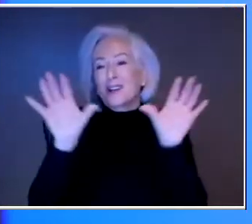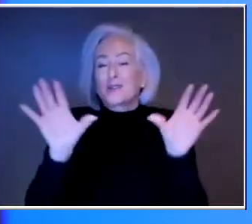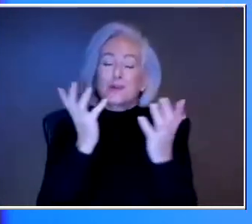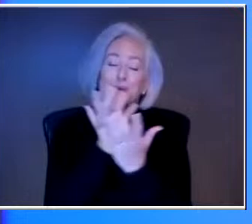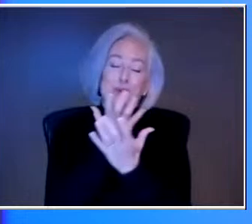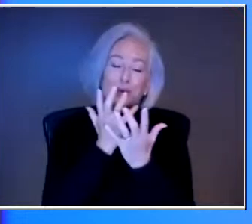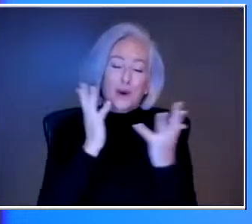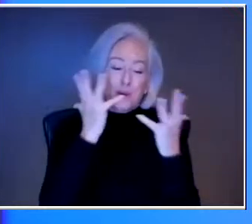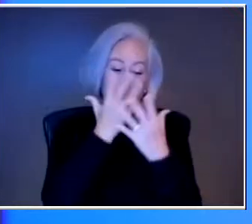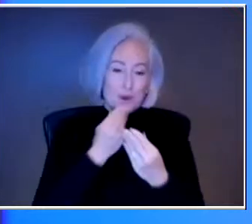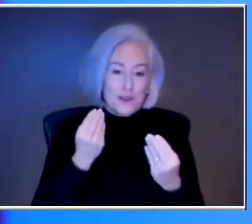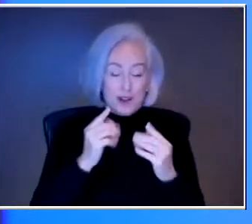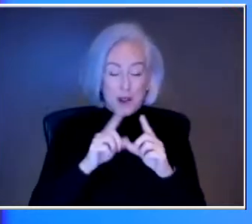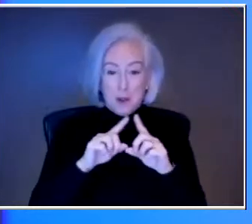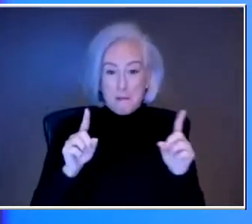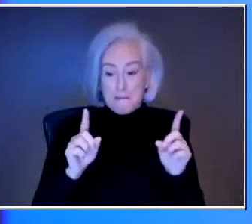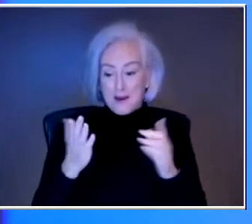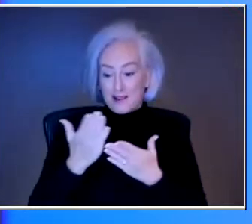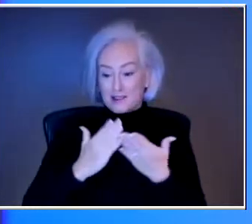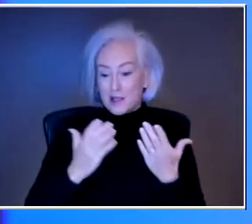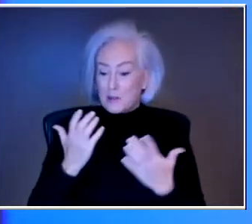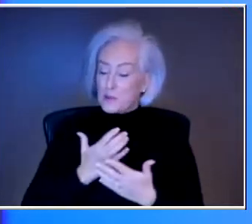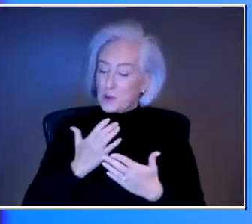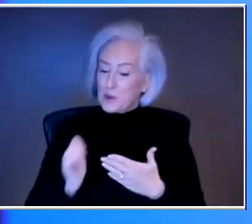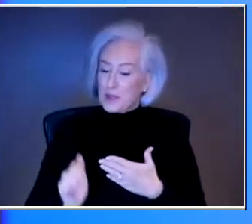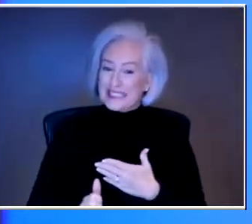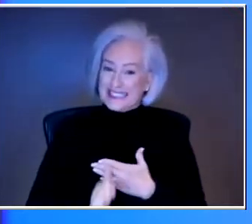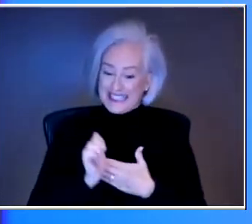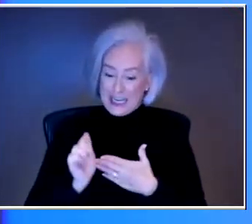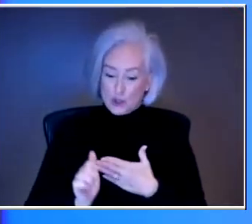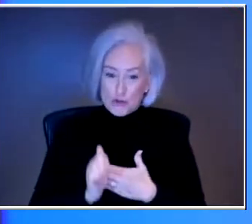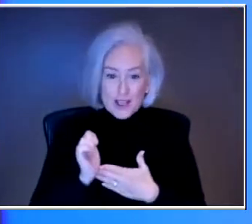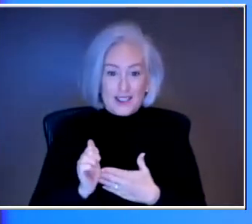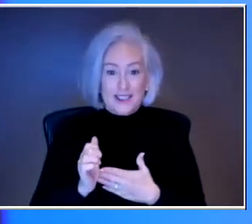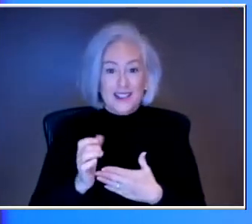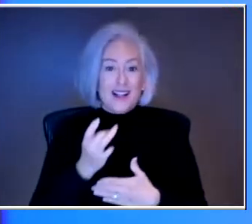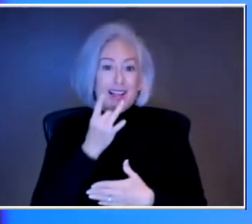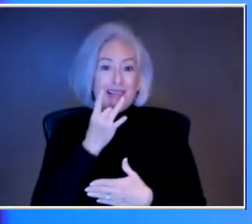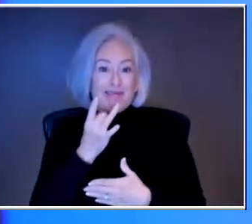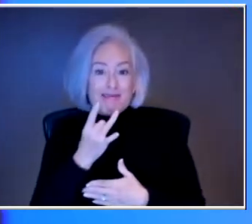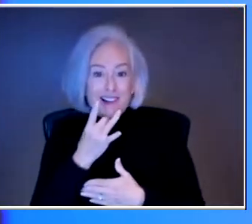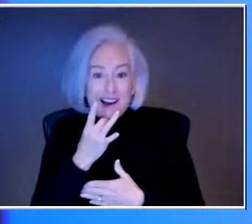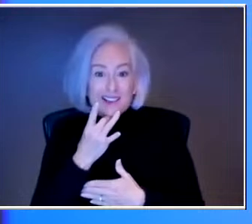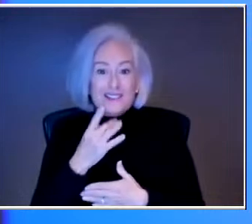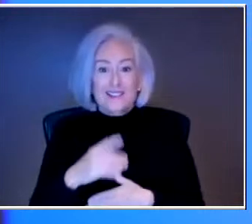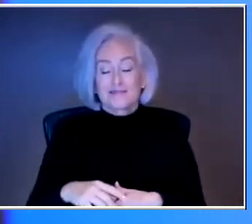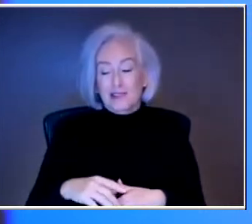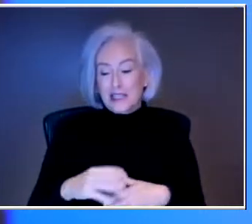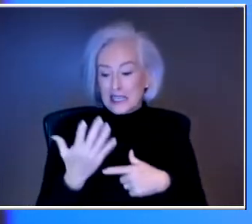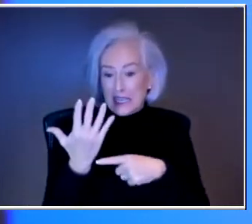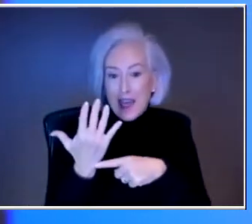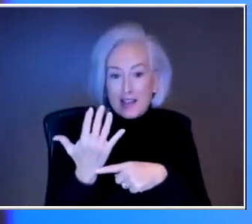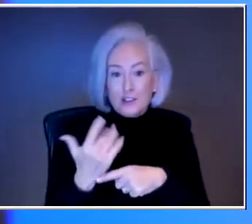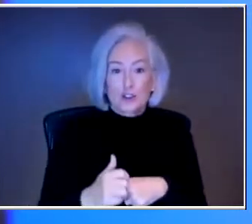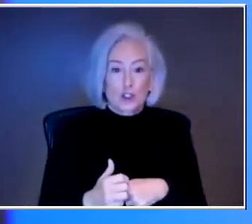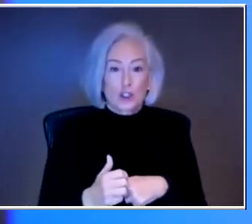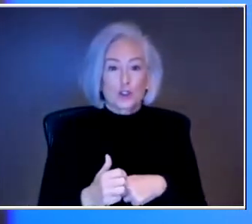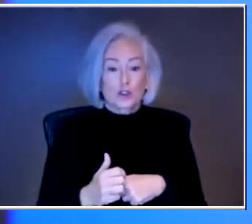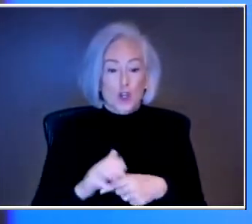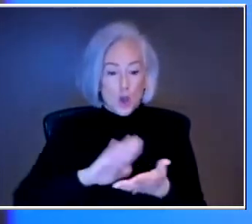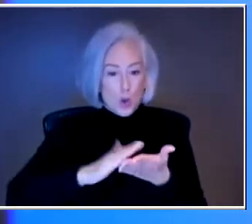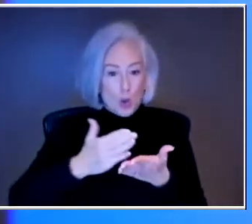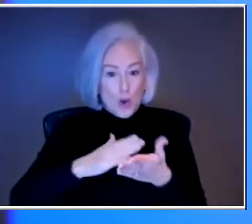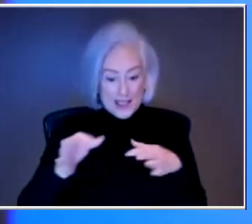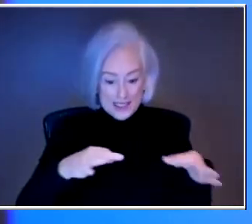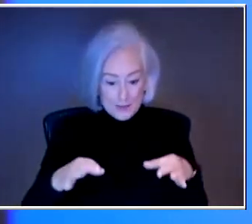risk. Christmas lights and Christmas trees, candles, even your favorite recipes should come with a warning. Before we break down